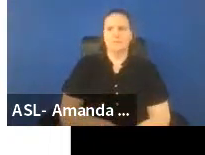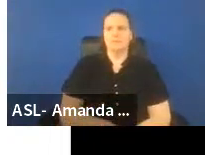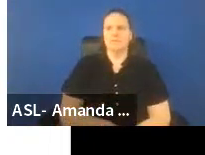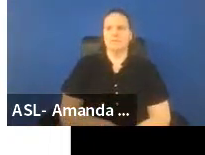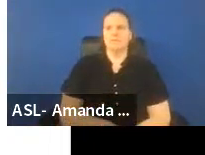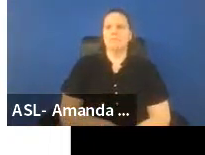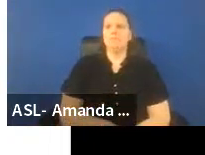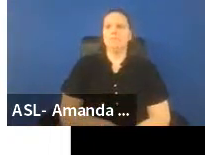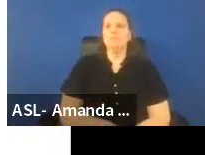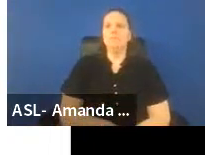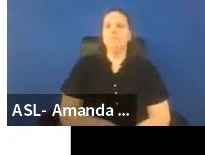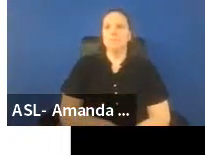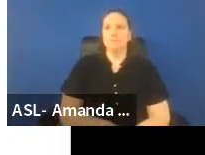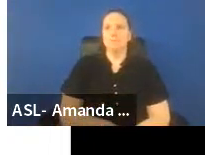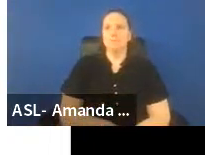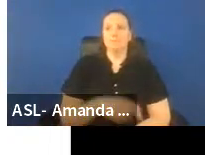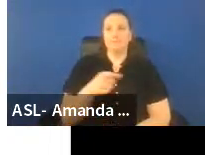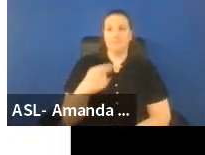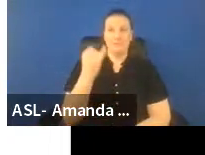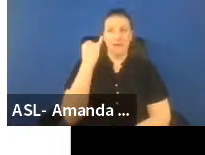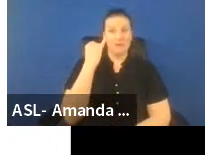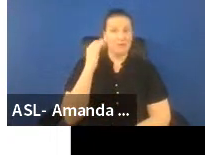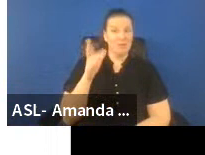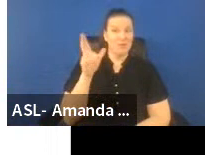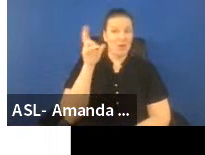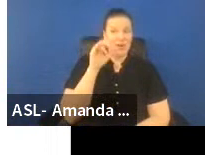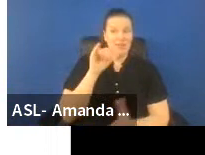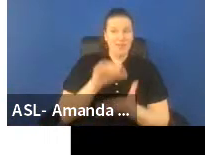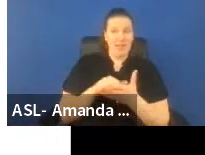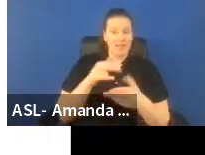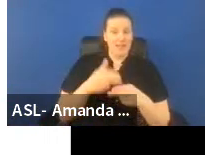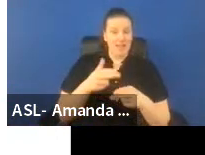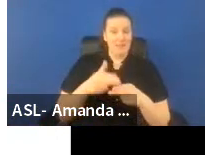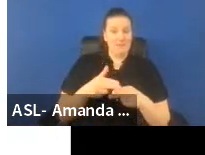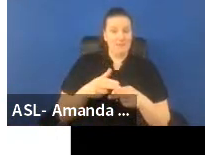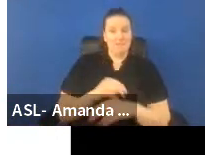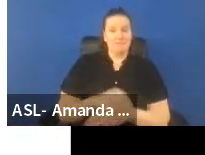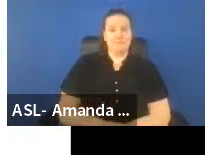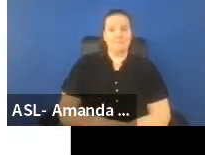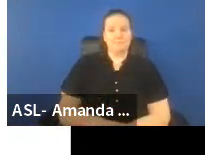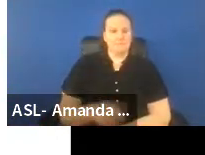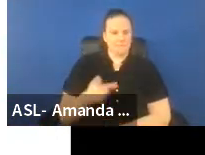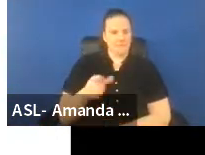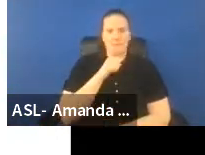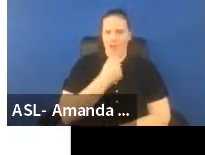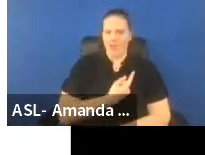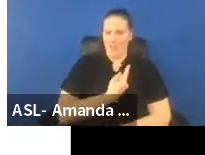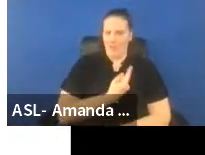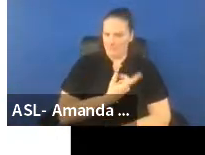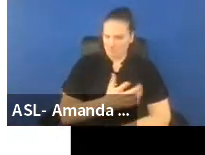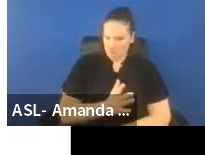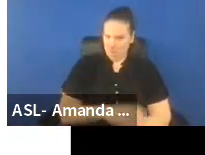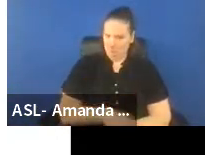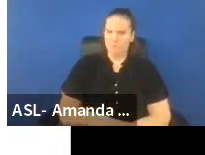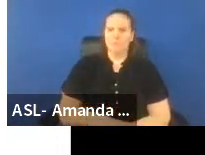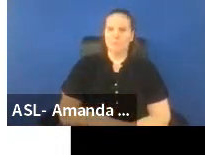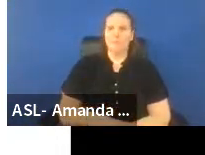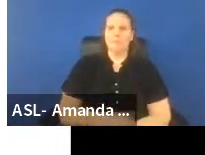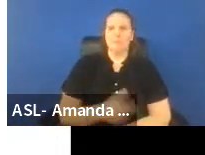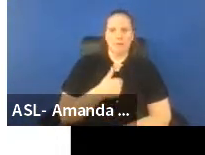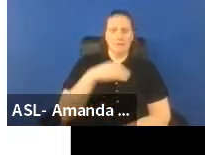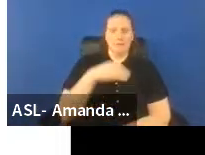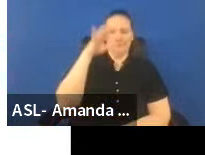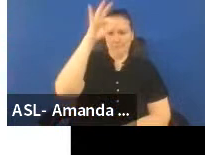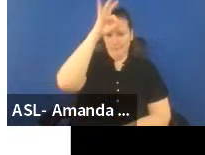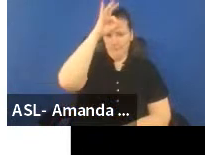So the ombudsman, if you haven't heard of this name, you are not alone. I had no